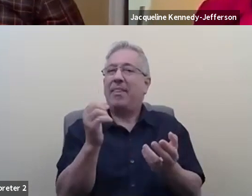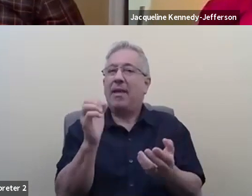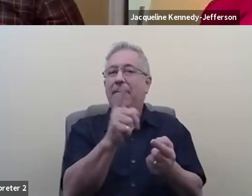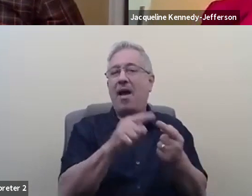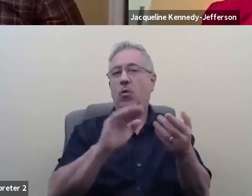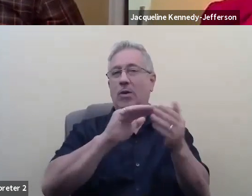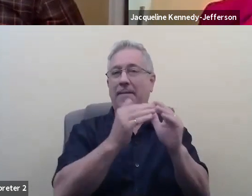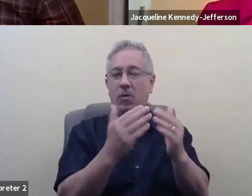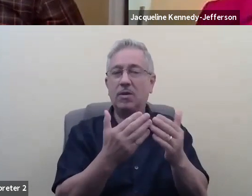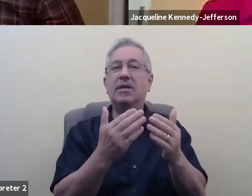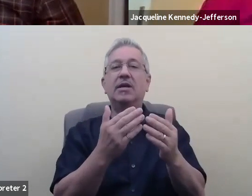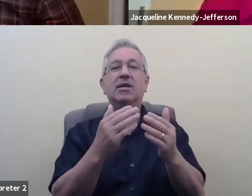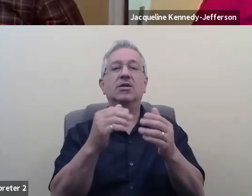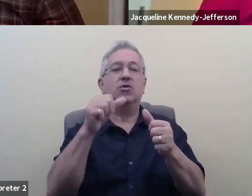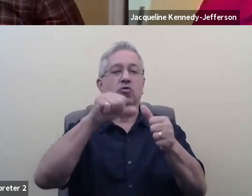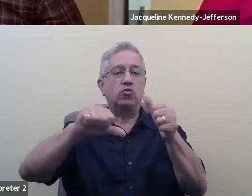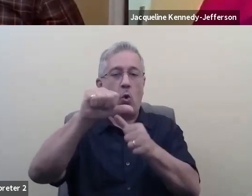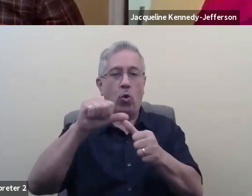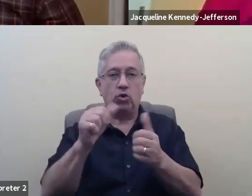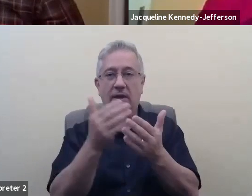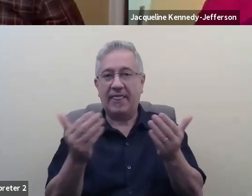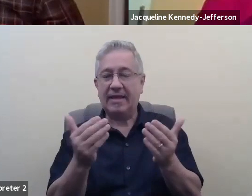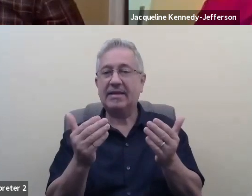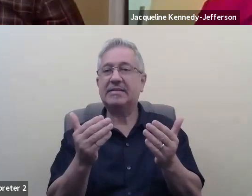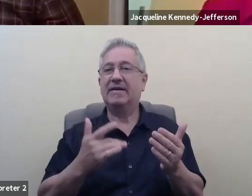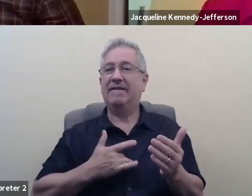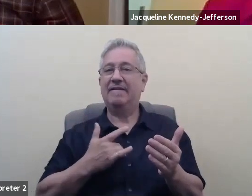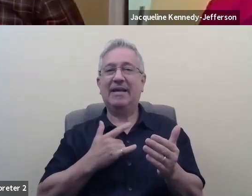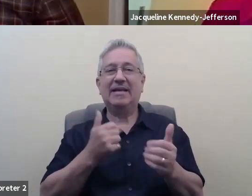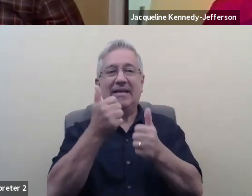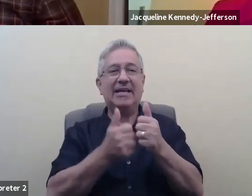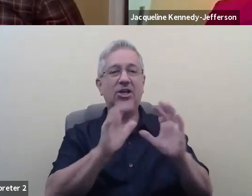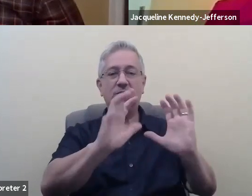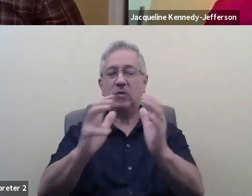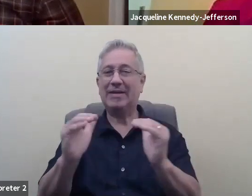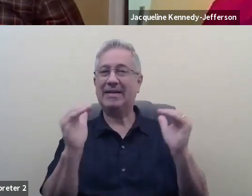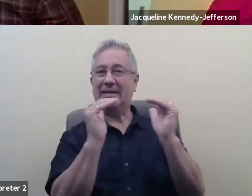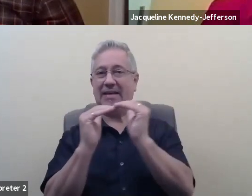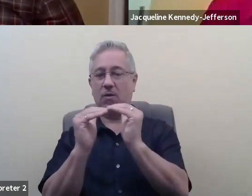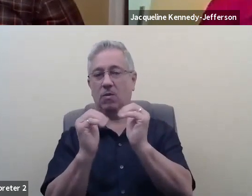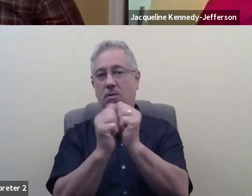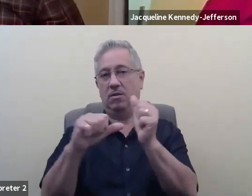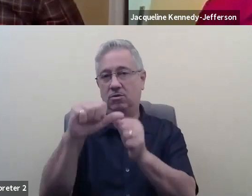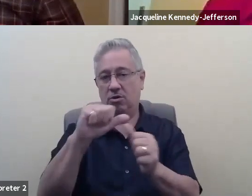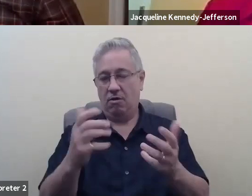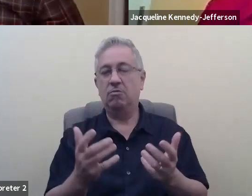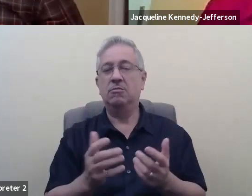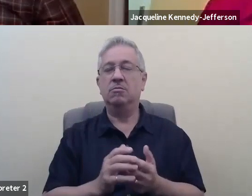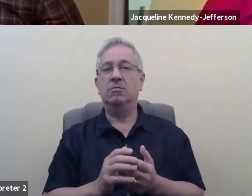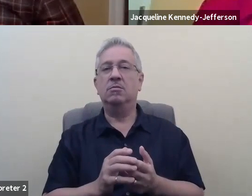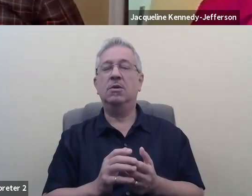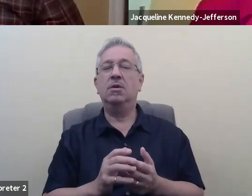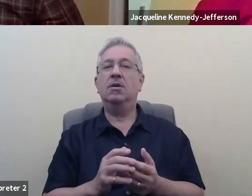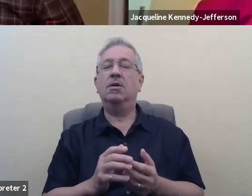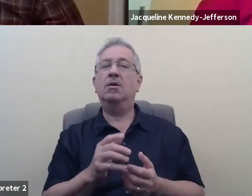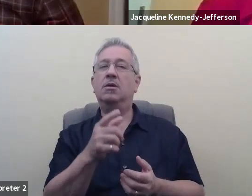issues, social inequalities, diversity within our communities, individuals with disabilities. And it's interesting you talked